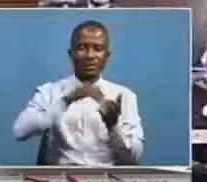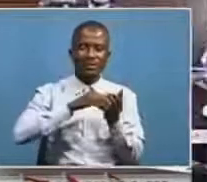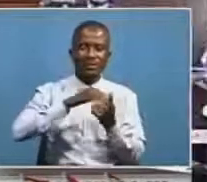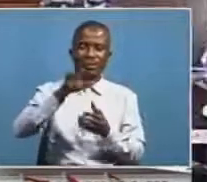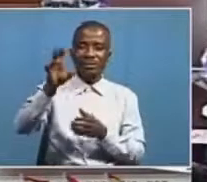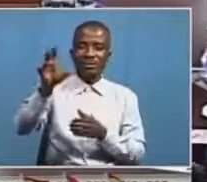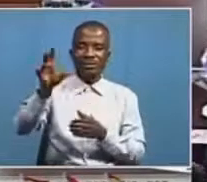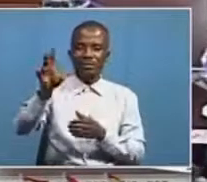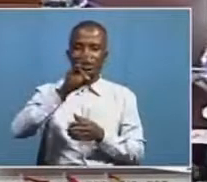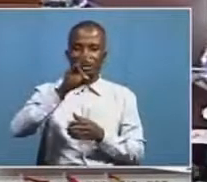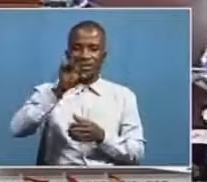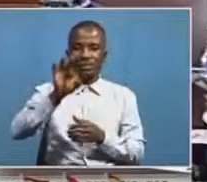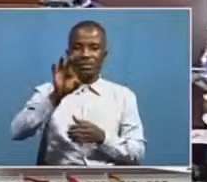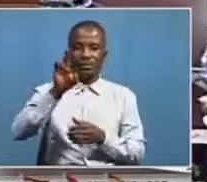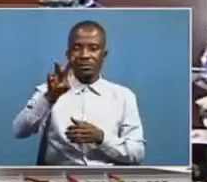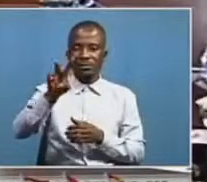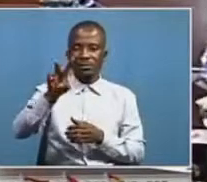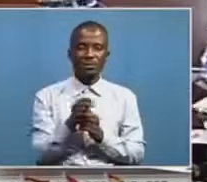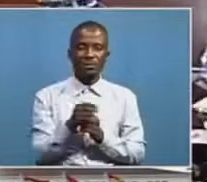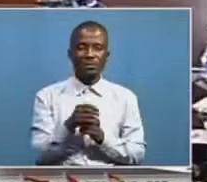6,776,792. That is